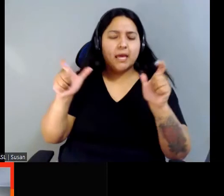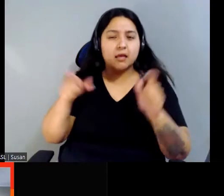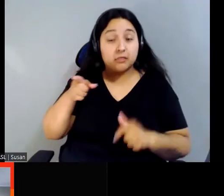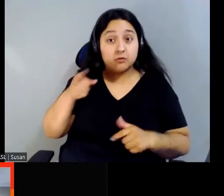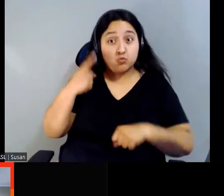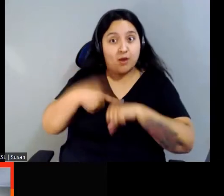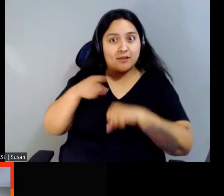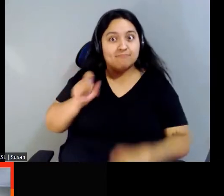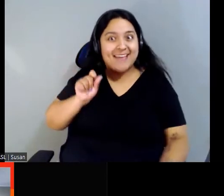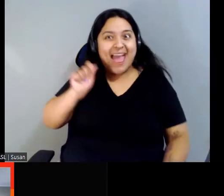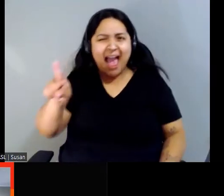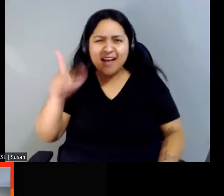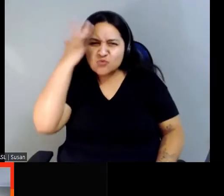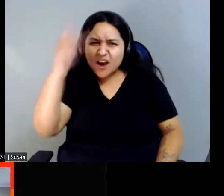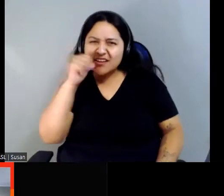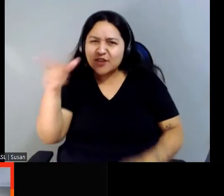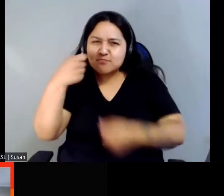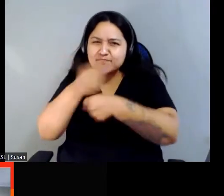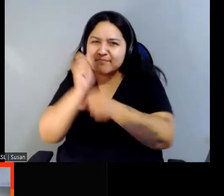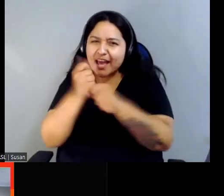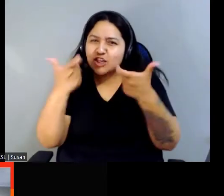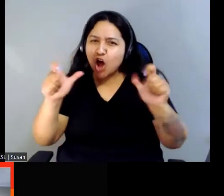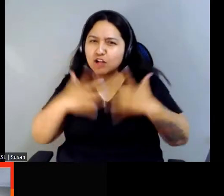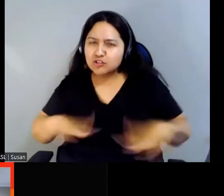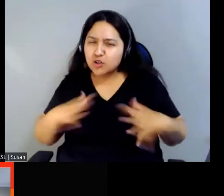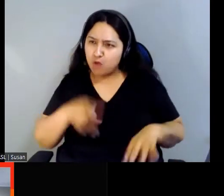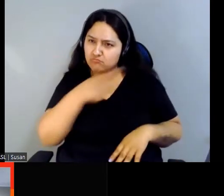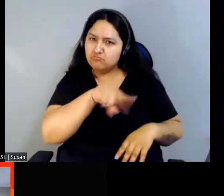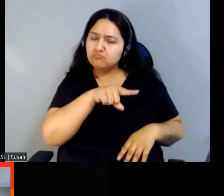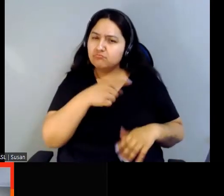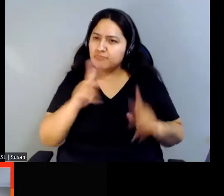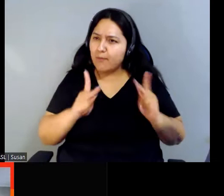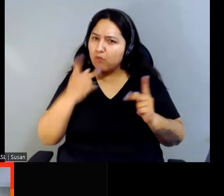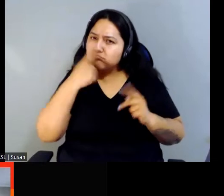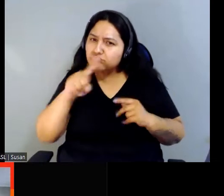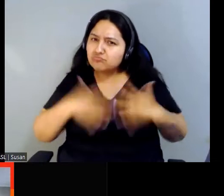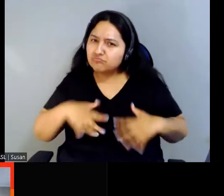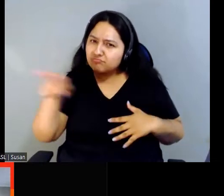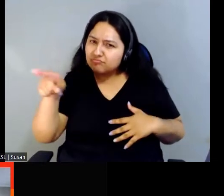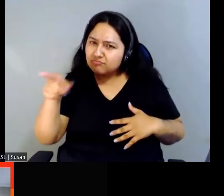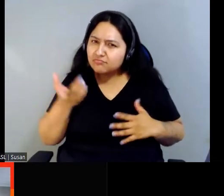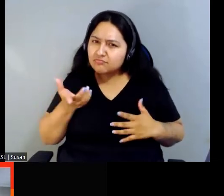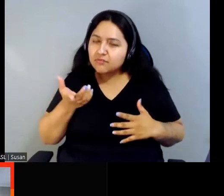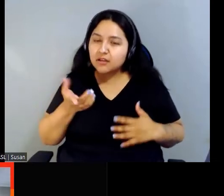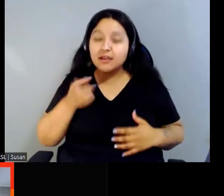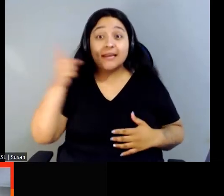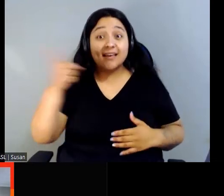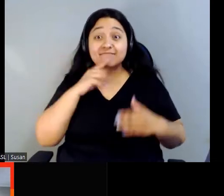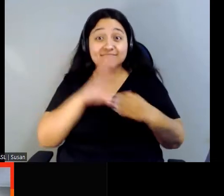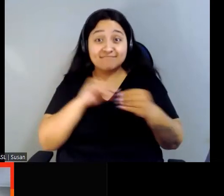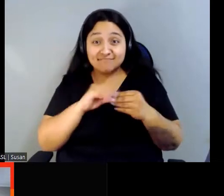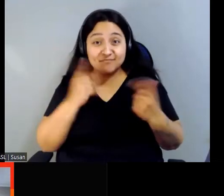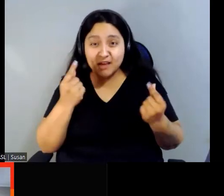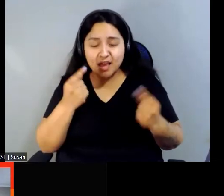larger sizes? I mean, there's so many larger people who would love to wear your stuff. And he said, sweetheart, now let me explain something to